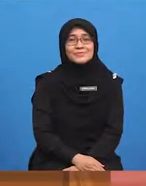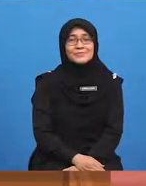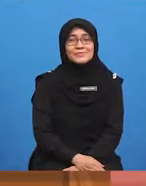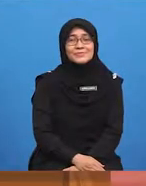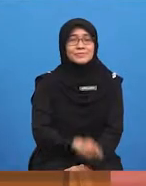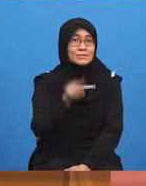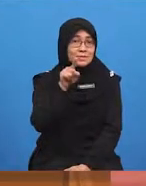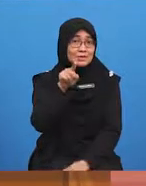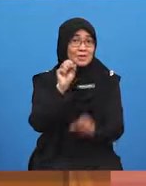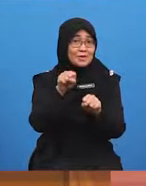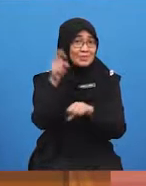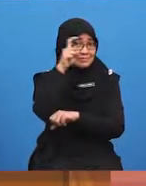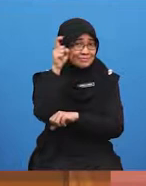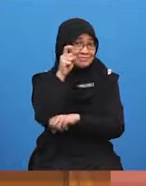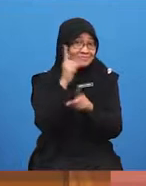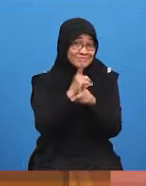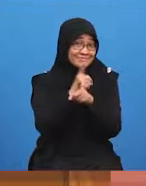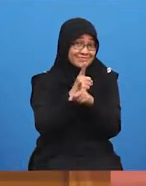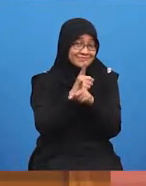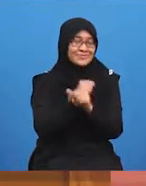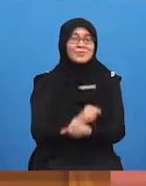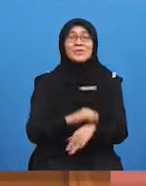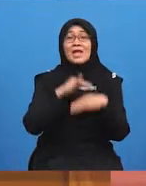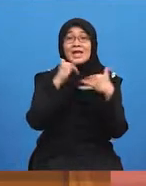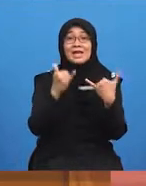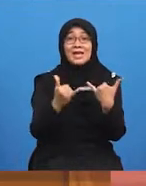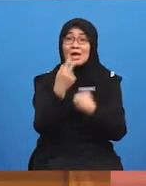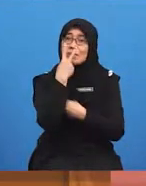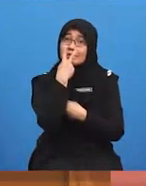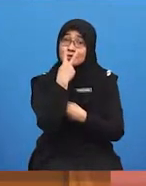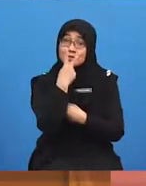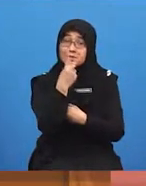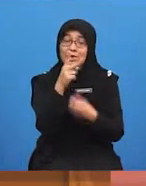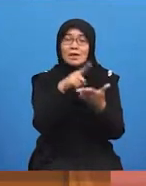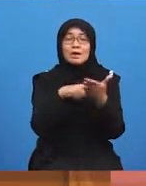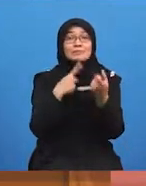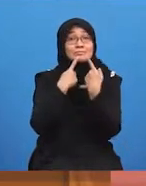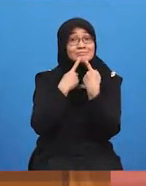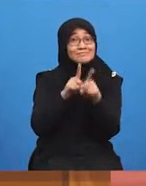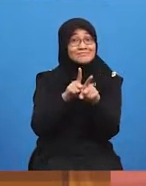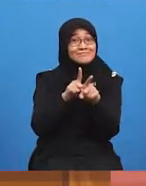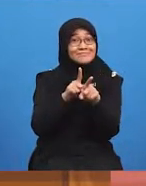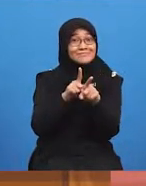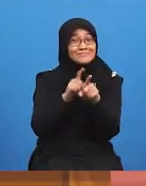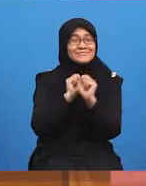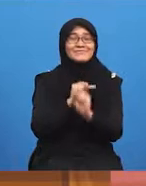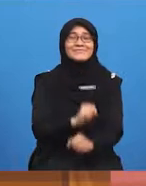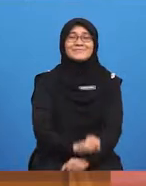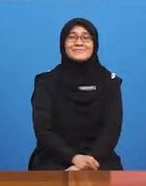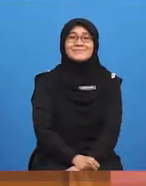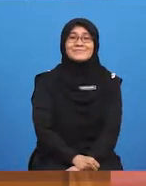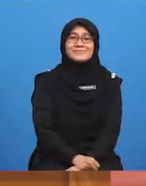Did you manage to guess the places correctly? Now let's see what are the answers.